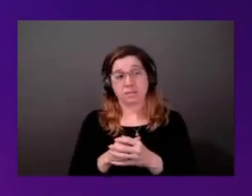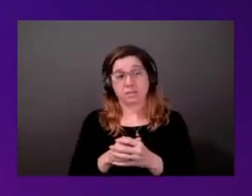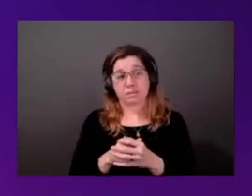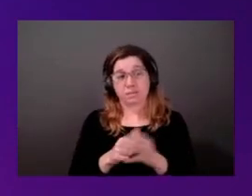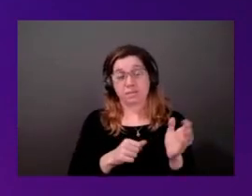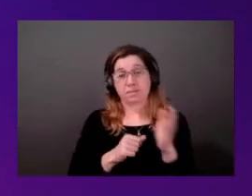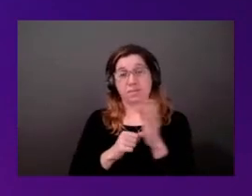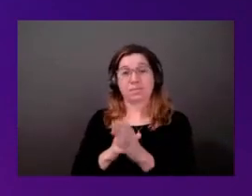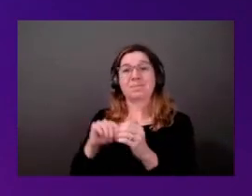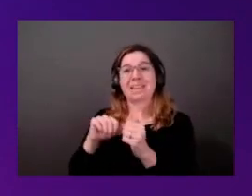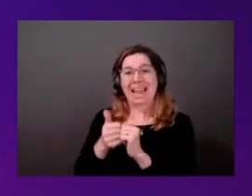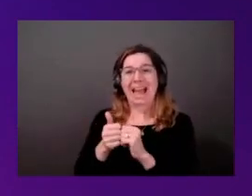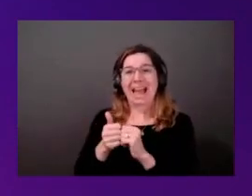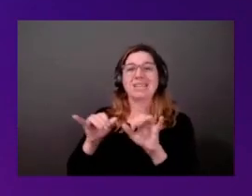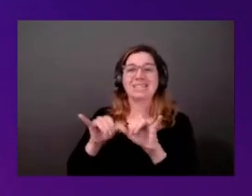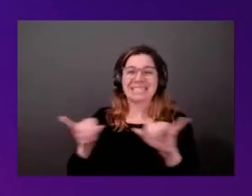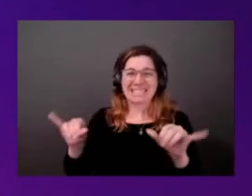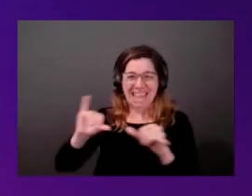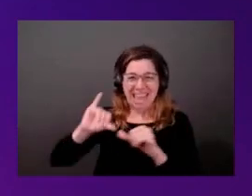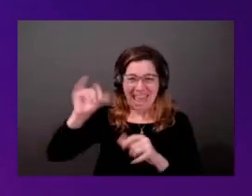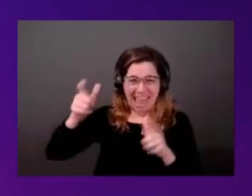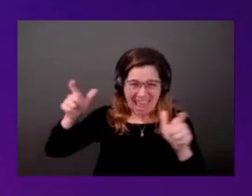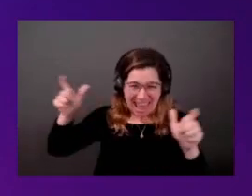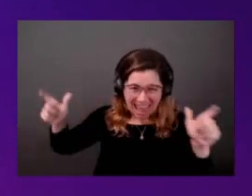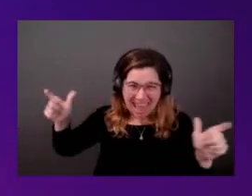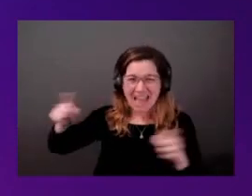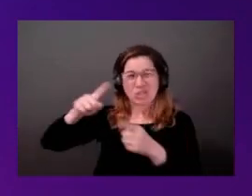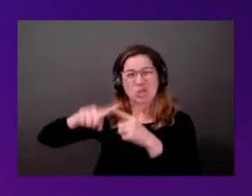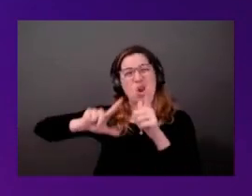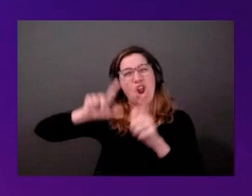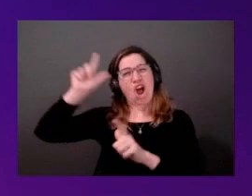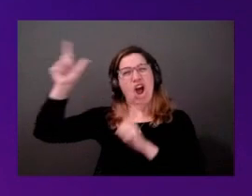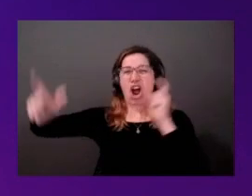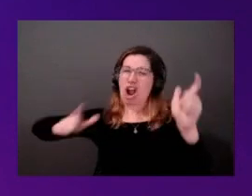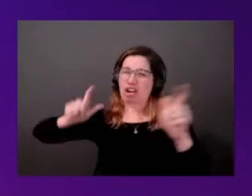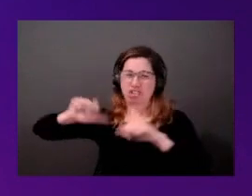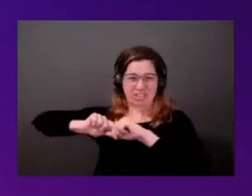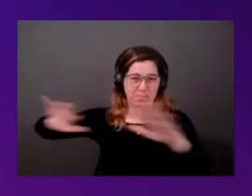towards large deployments, right? Typically, we are starting with